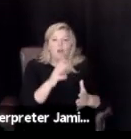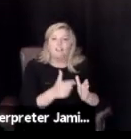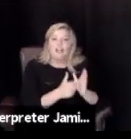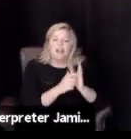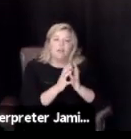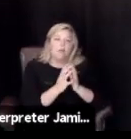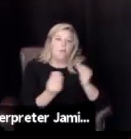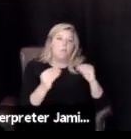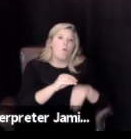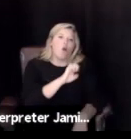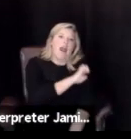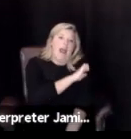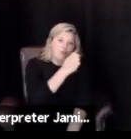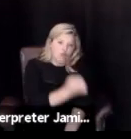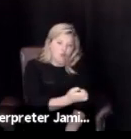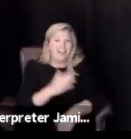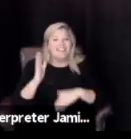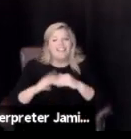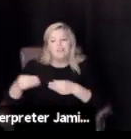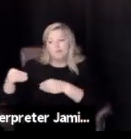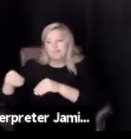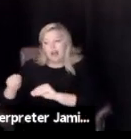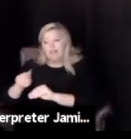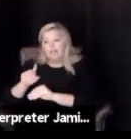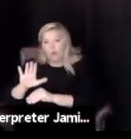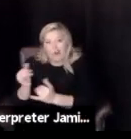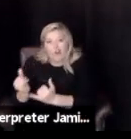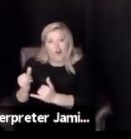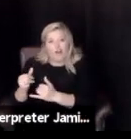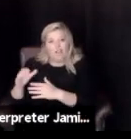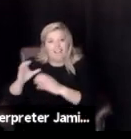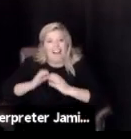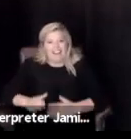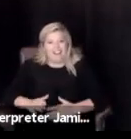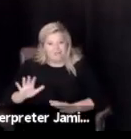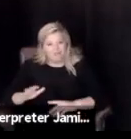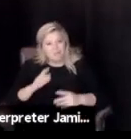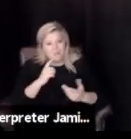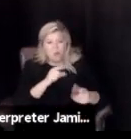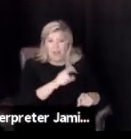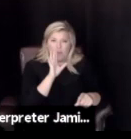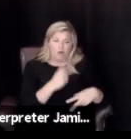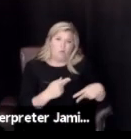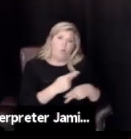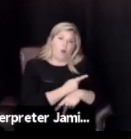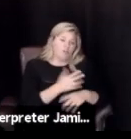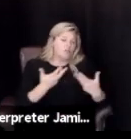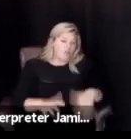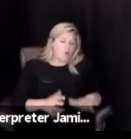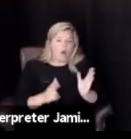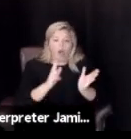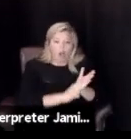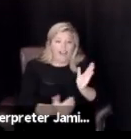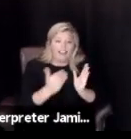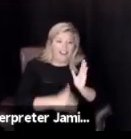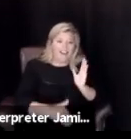sell the existing client on more business. So I don't know if I mentioned this, at least it was on the slide, that 95% of